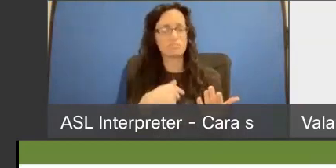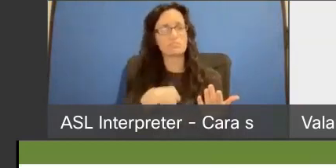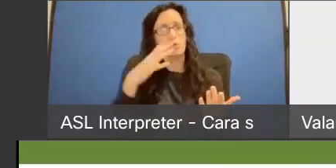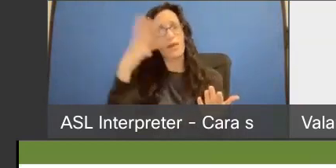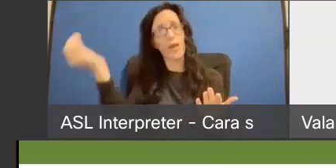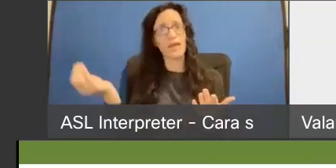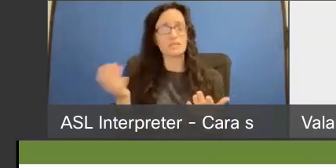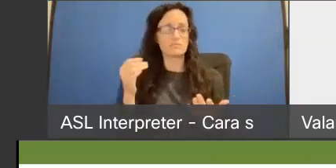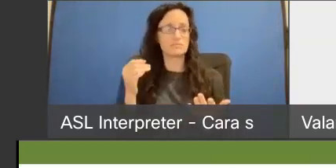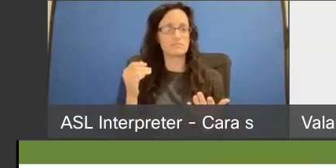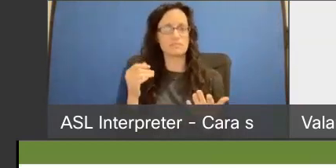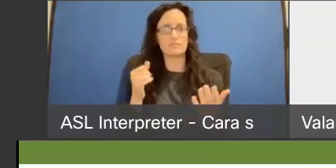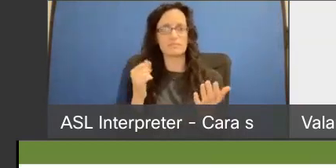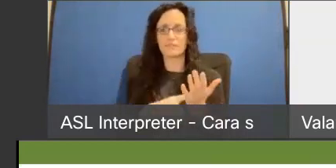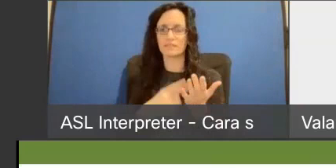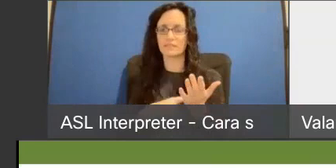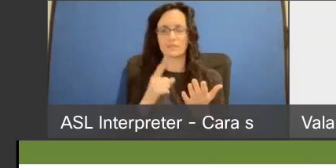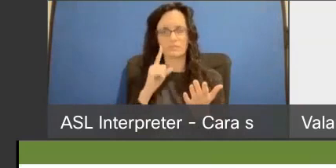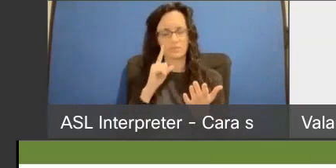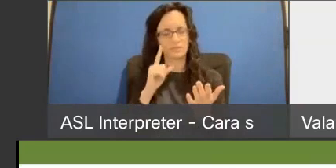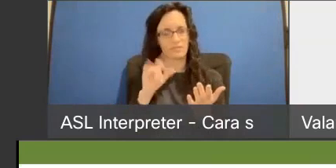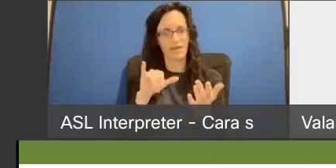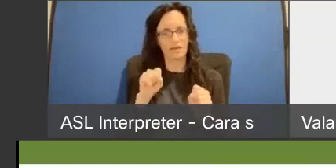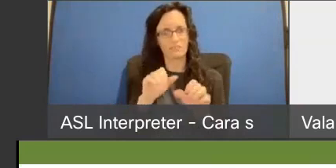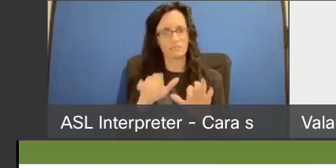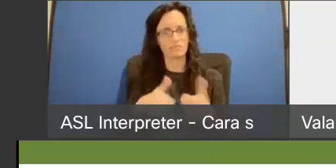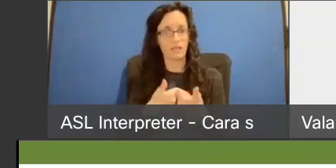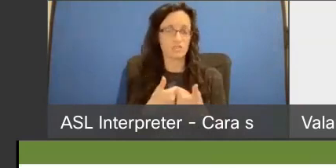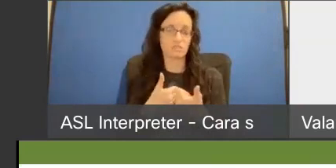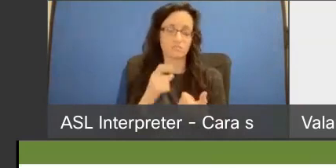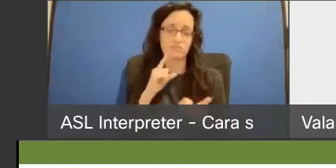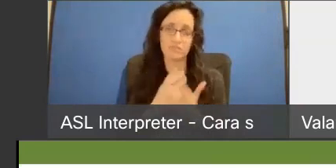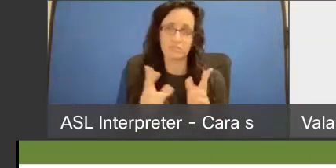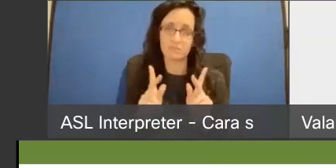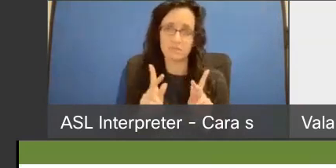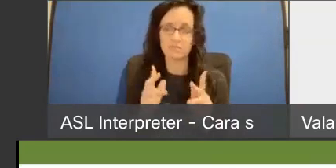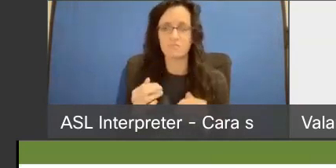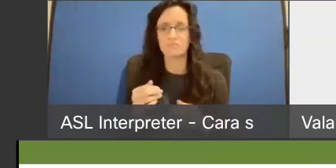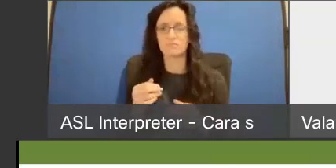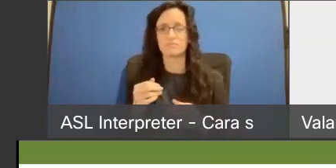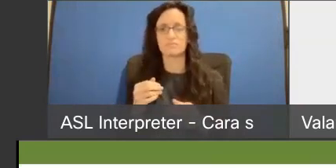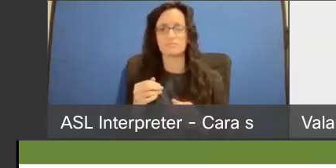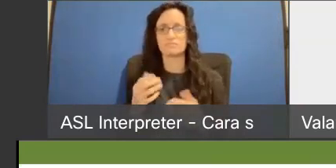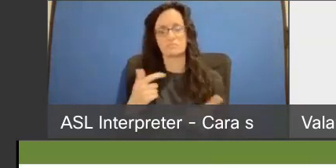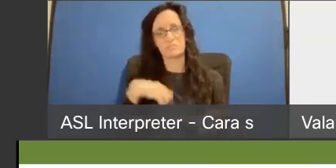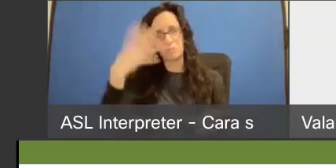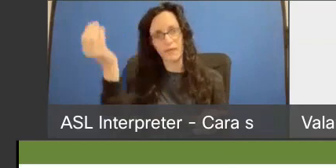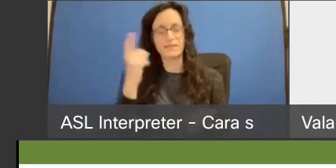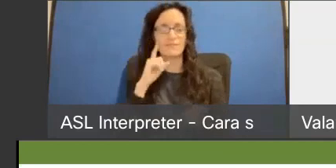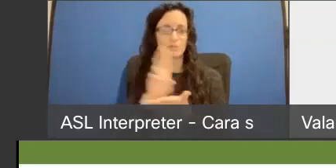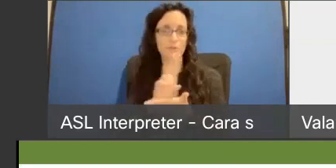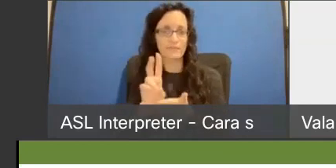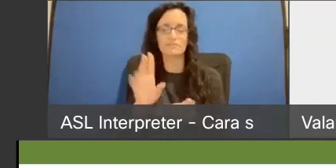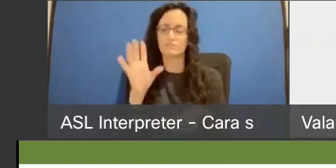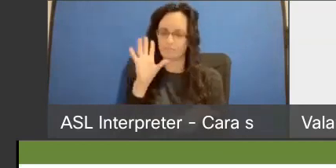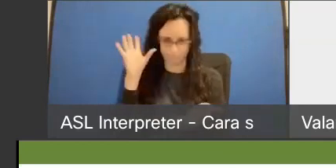sometimes, for people that's sometimes challenging. If, hey, I have been one of your sports. I'm going away for a couple of weeks. I will absolutely be